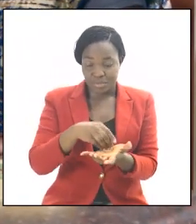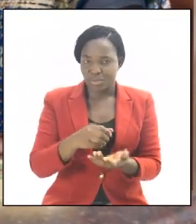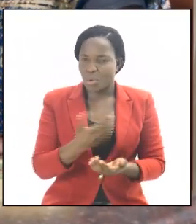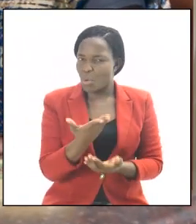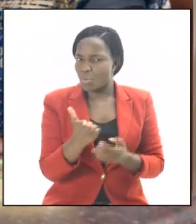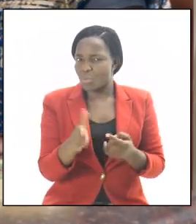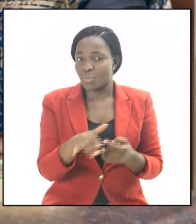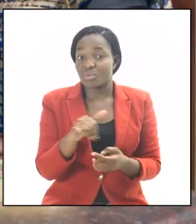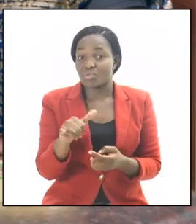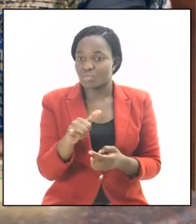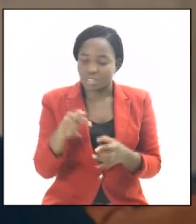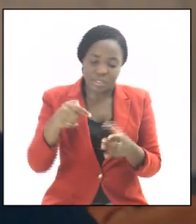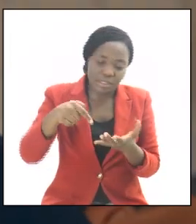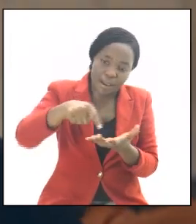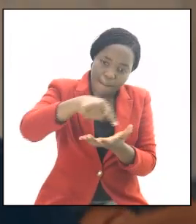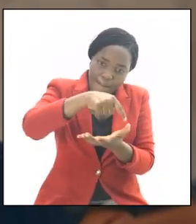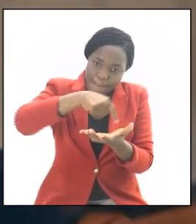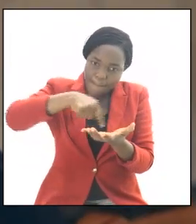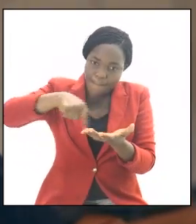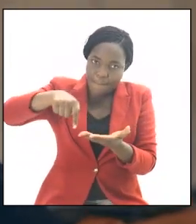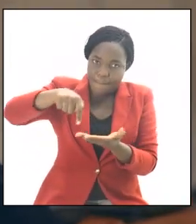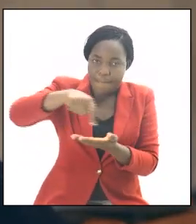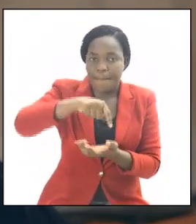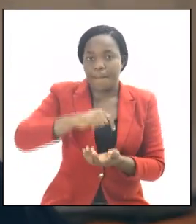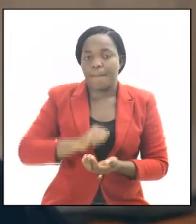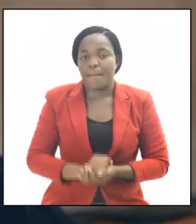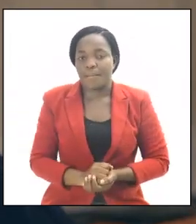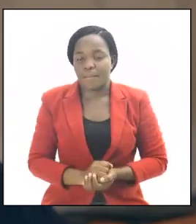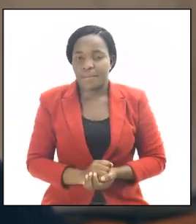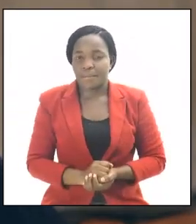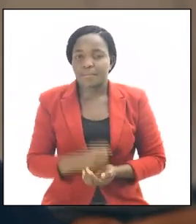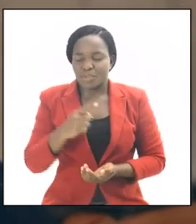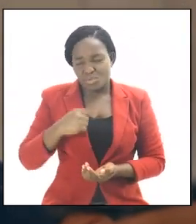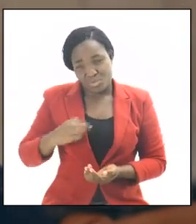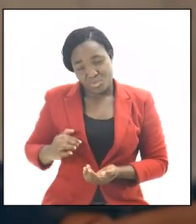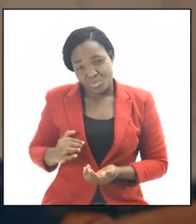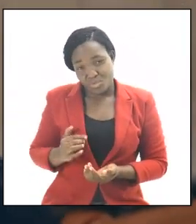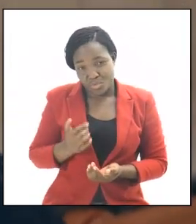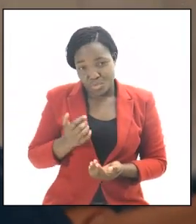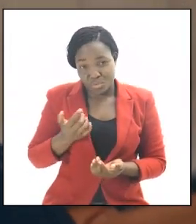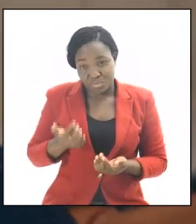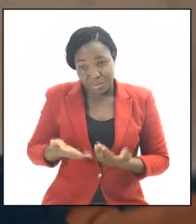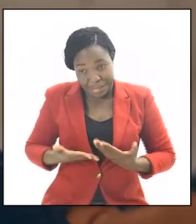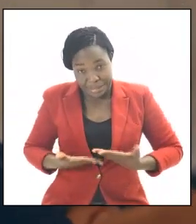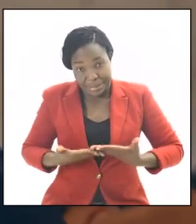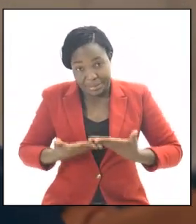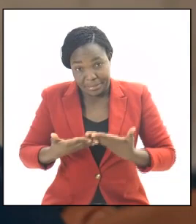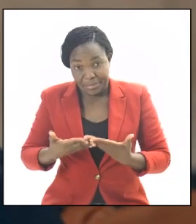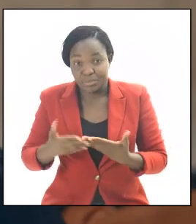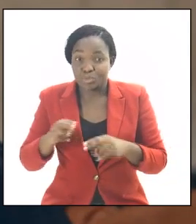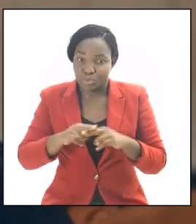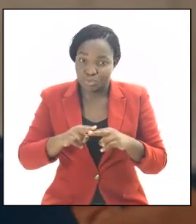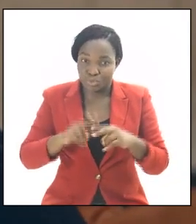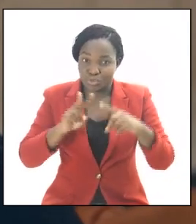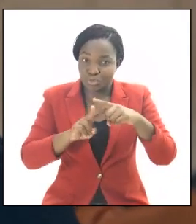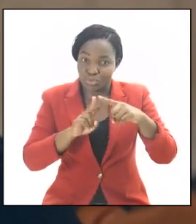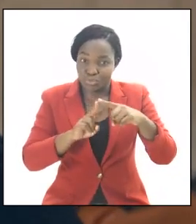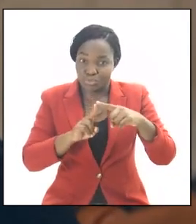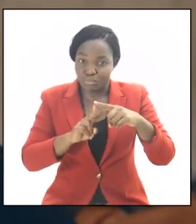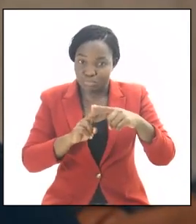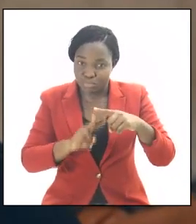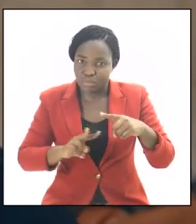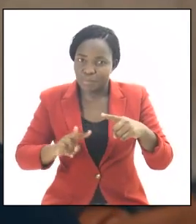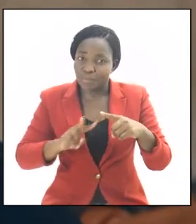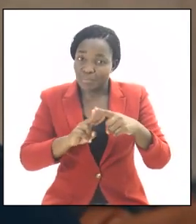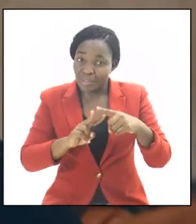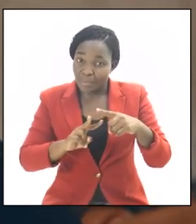anything that is round. But it helps to use a pie when working out the circumference and area of a circle, because